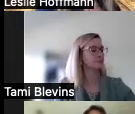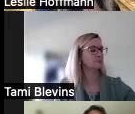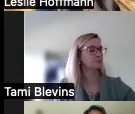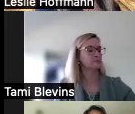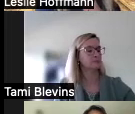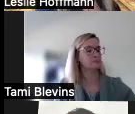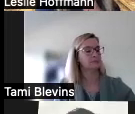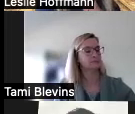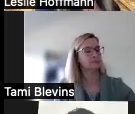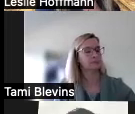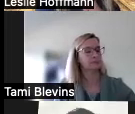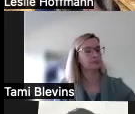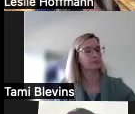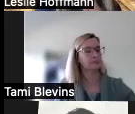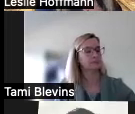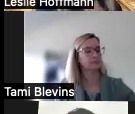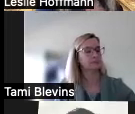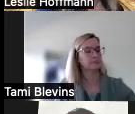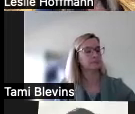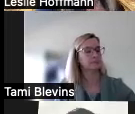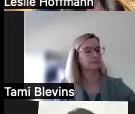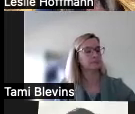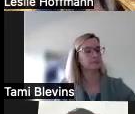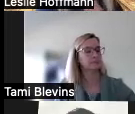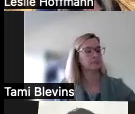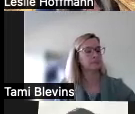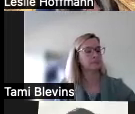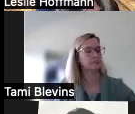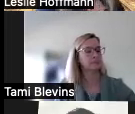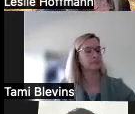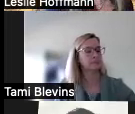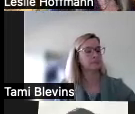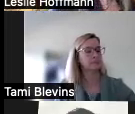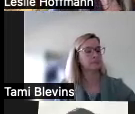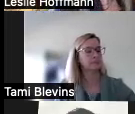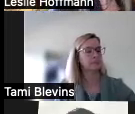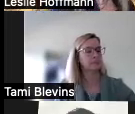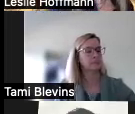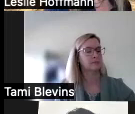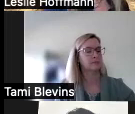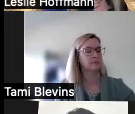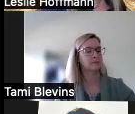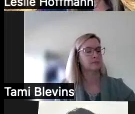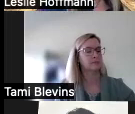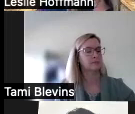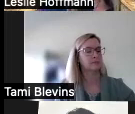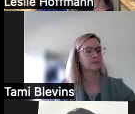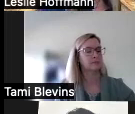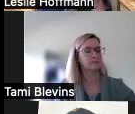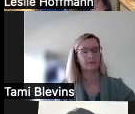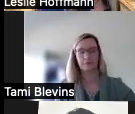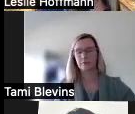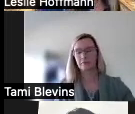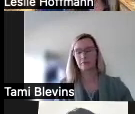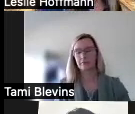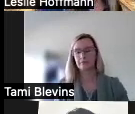all 120 counties. And that's a huge effort and a completion to get that done. DBH also has a